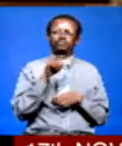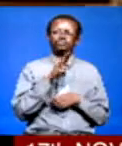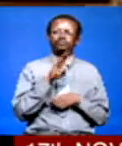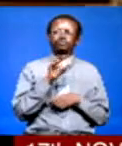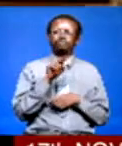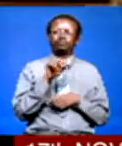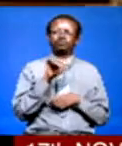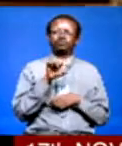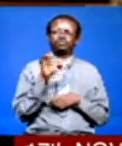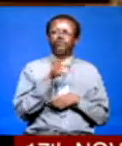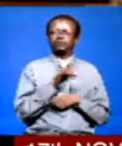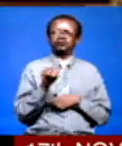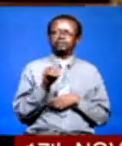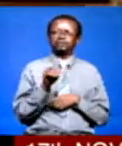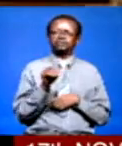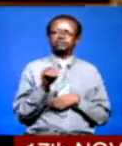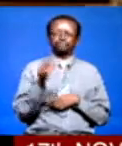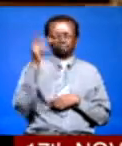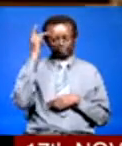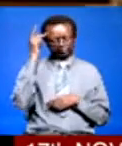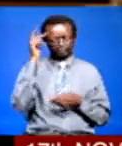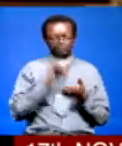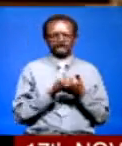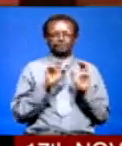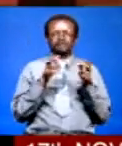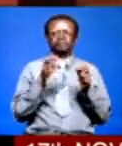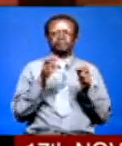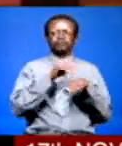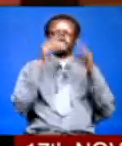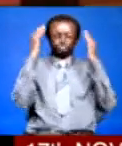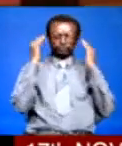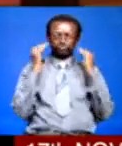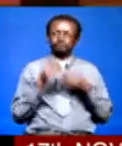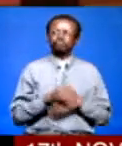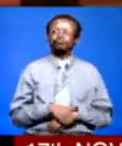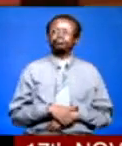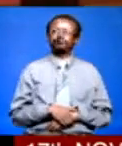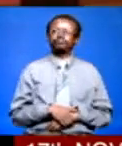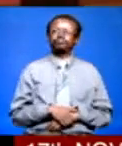Those are matters that are in court. Distinguished Senator for Kisumu County, I want to assist you on this matter.